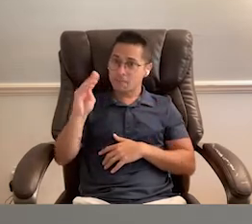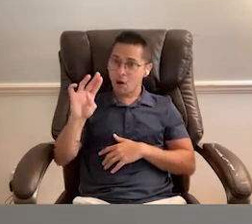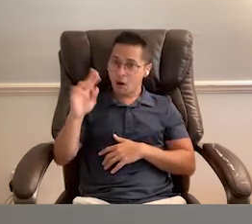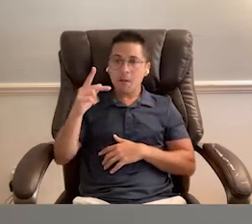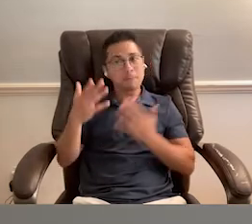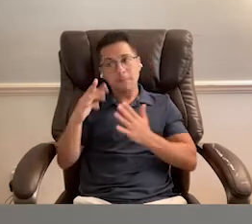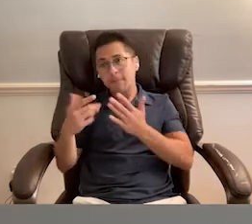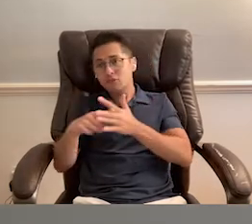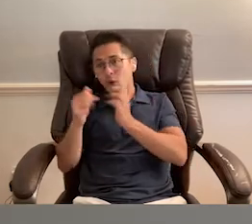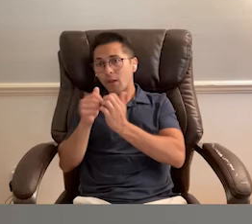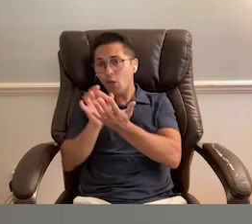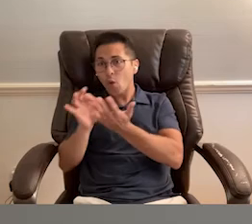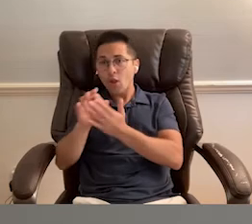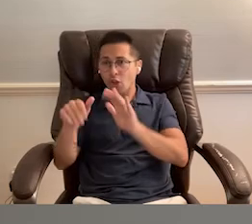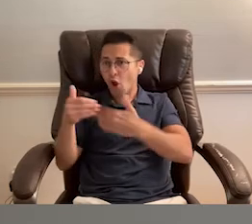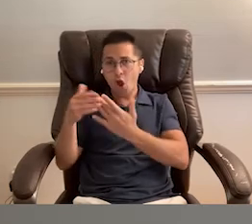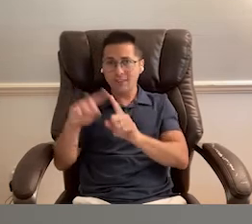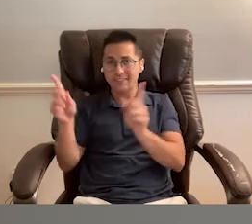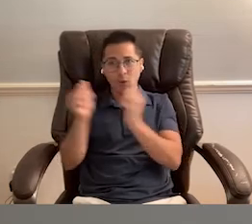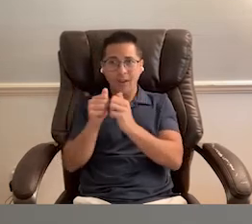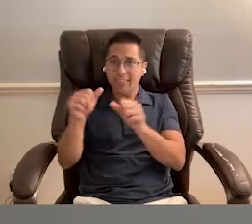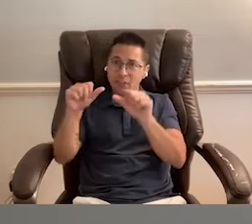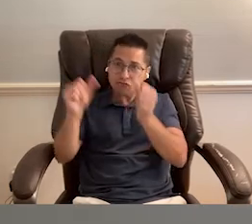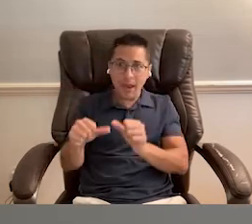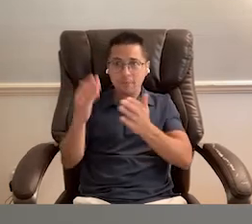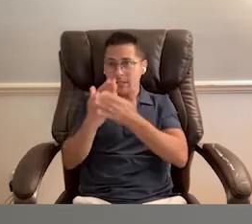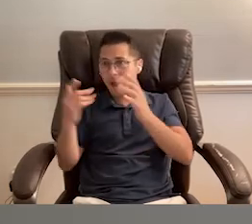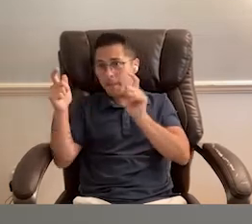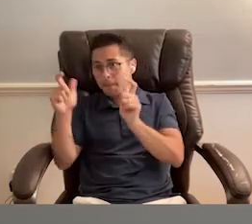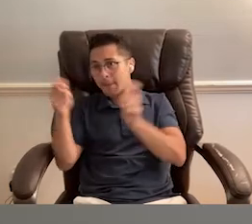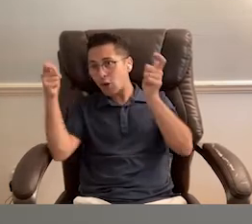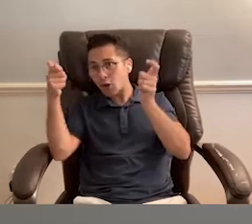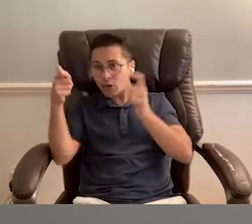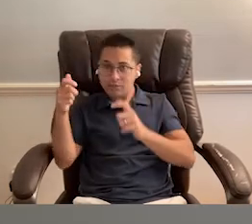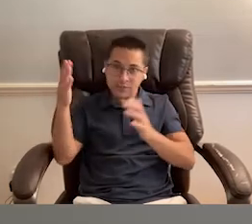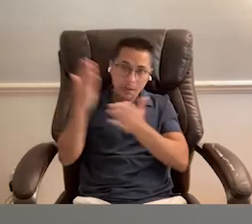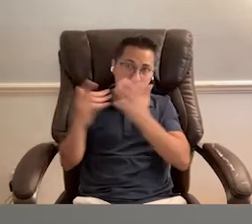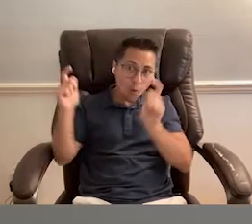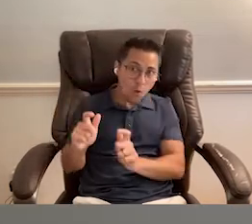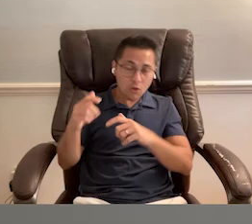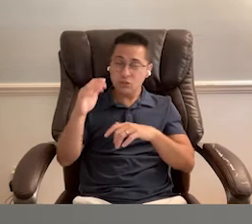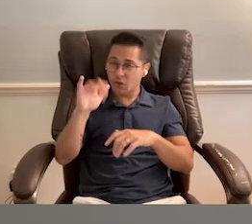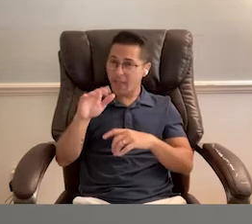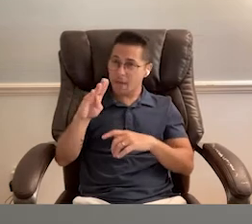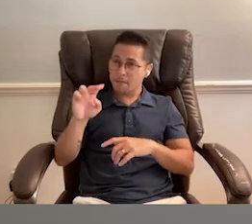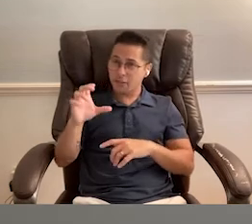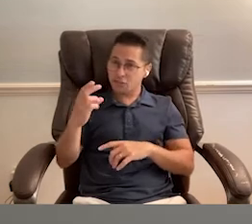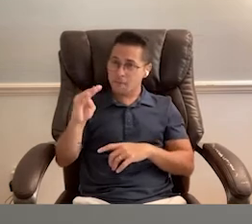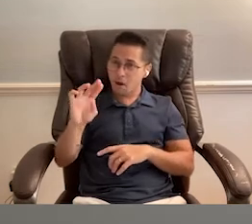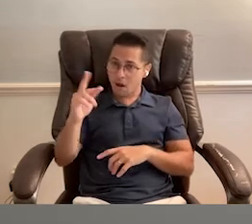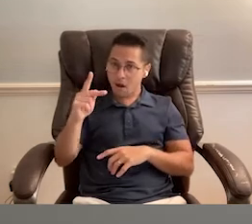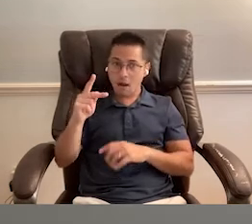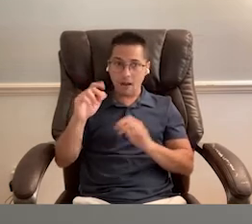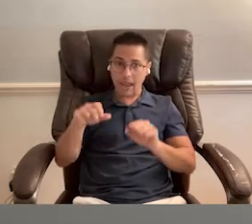coins. All the coins are different in shape, right? Some are bigger, some are smaller. So those benchmarks could be adjusted to the level